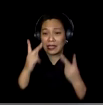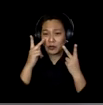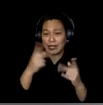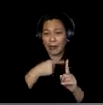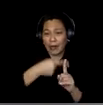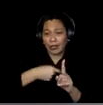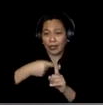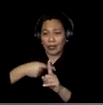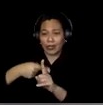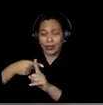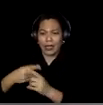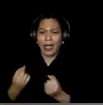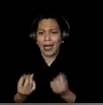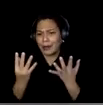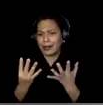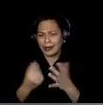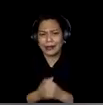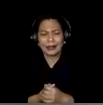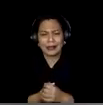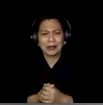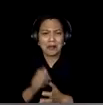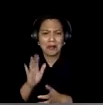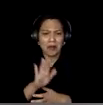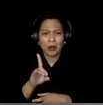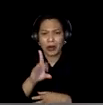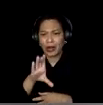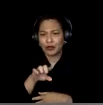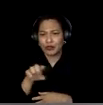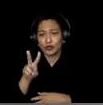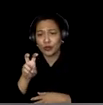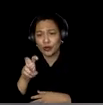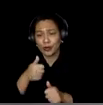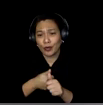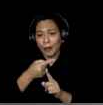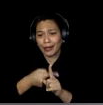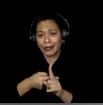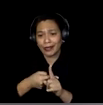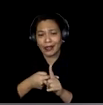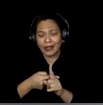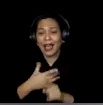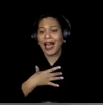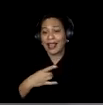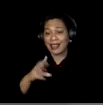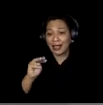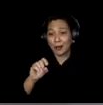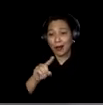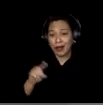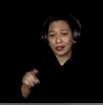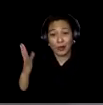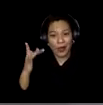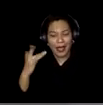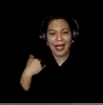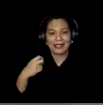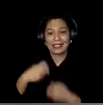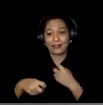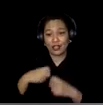volume, about 100 to 200 per month. I like Moz because it has a difficulty score. So it does its own thing